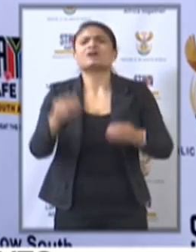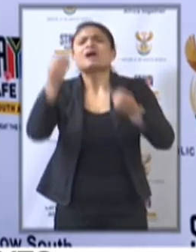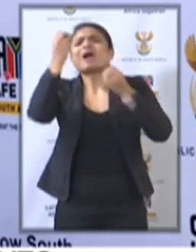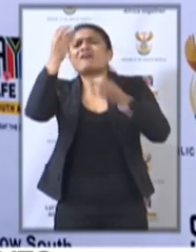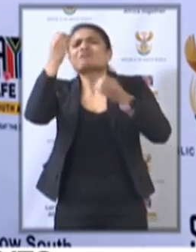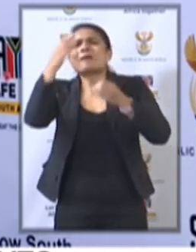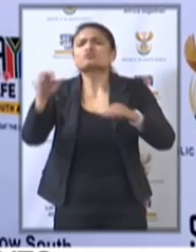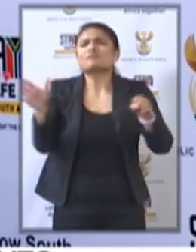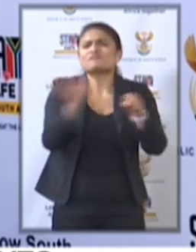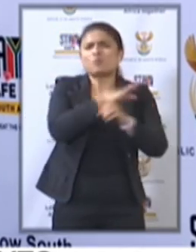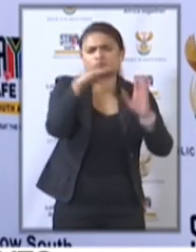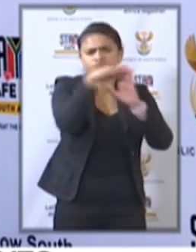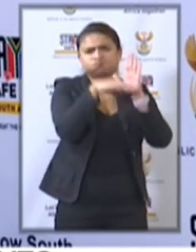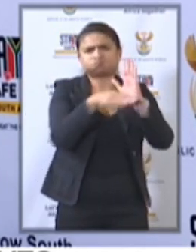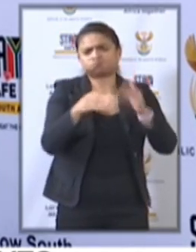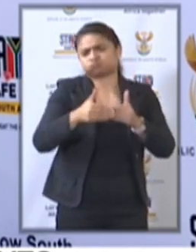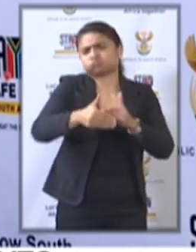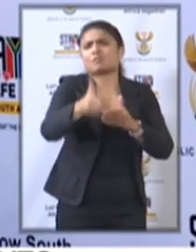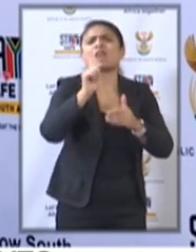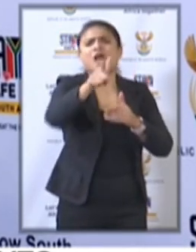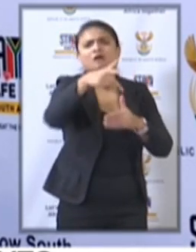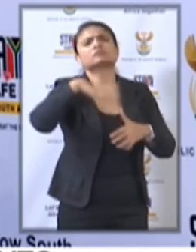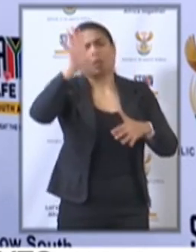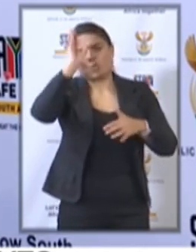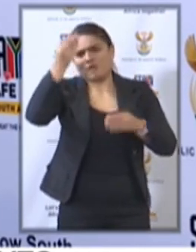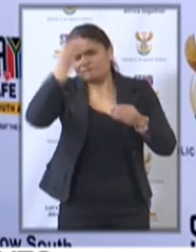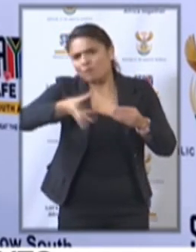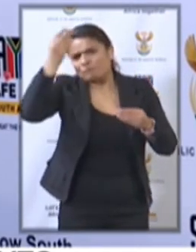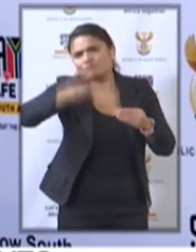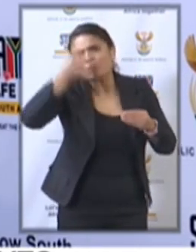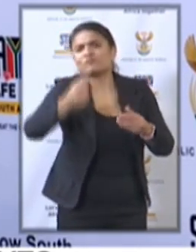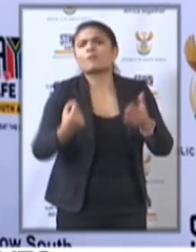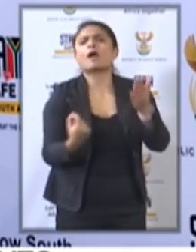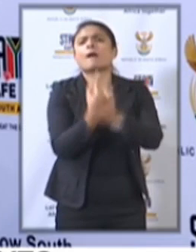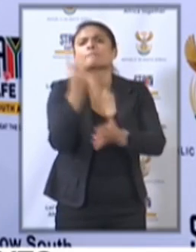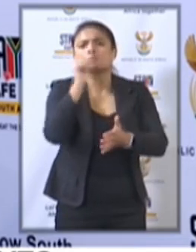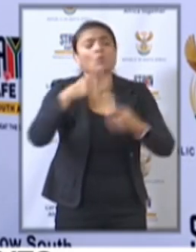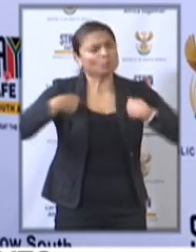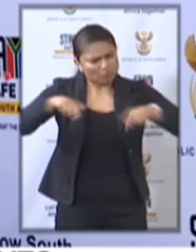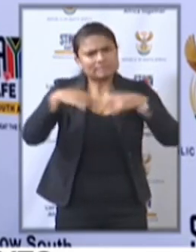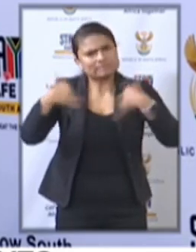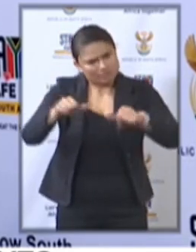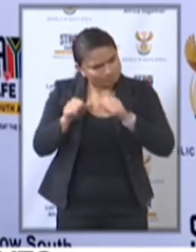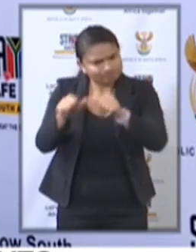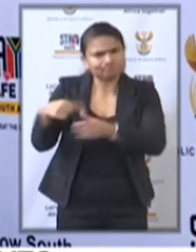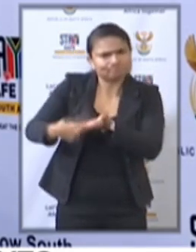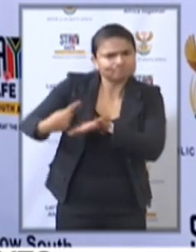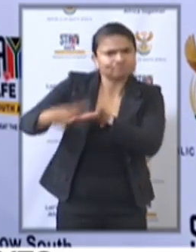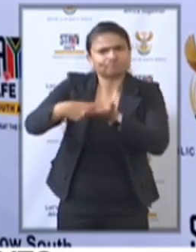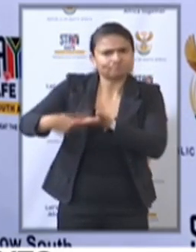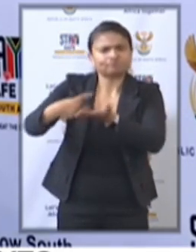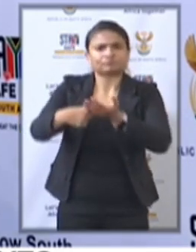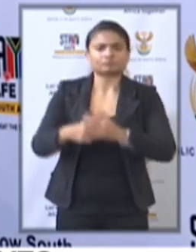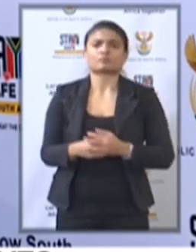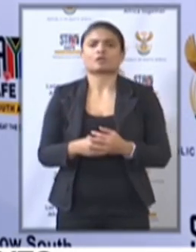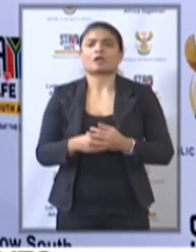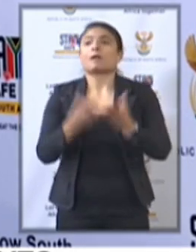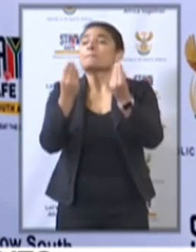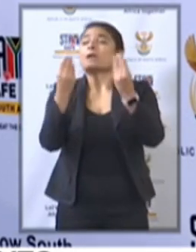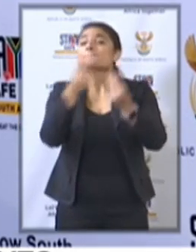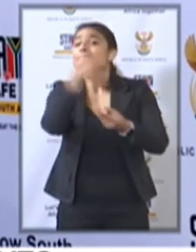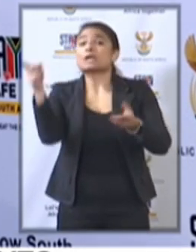an ongoing basis and in due course. All other students, as I have said, remain supported through remote multimodal